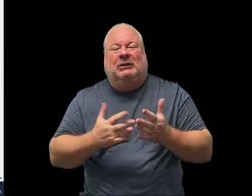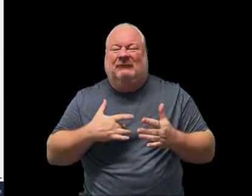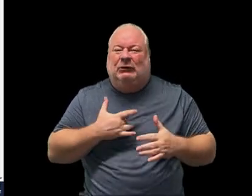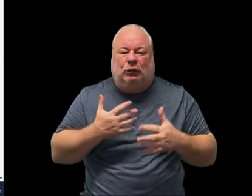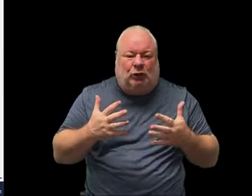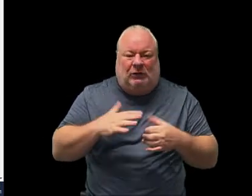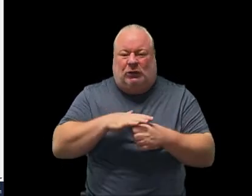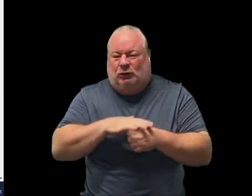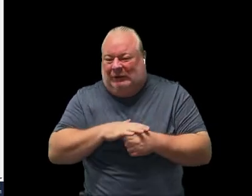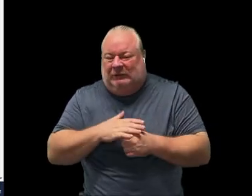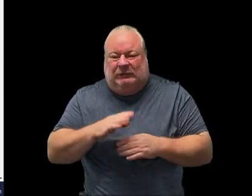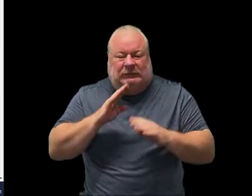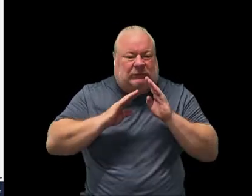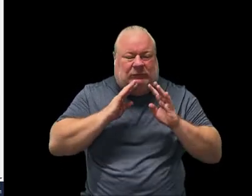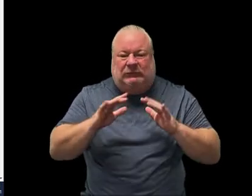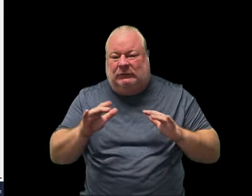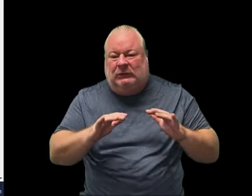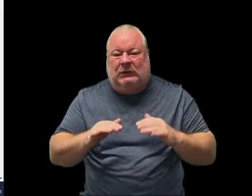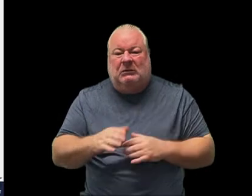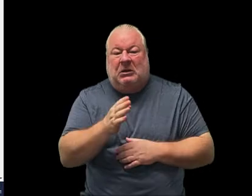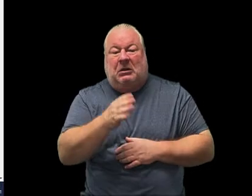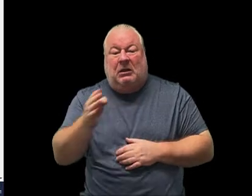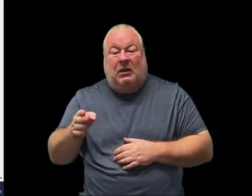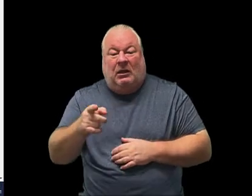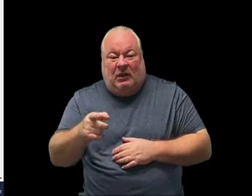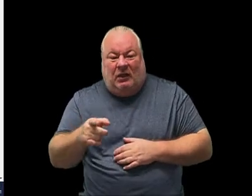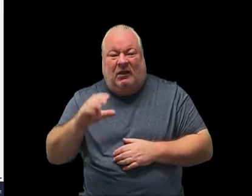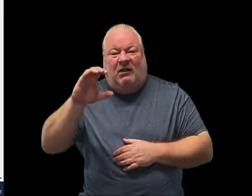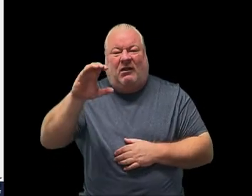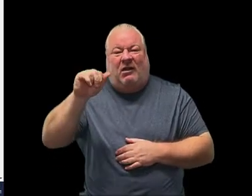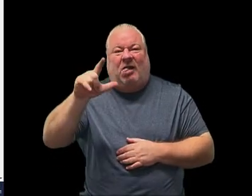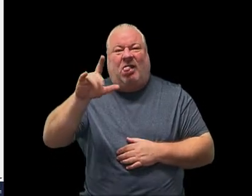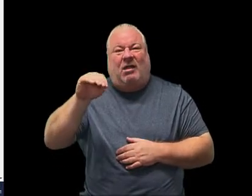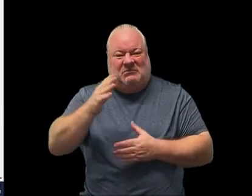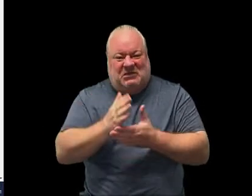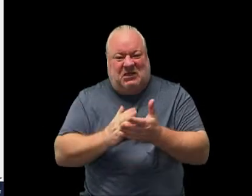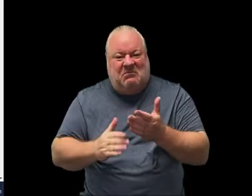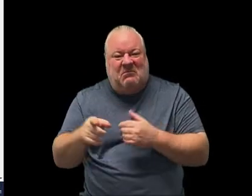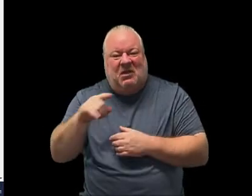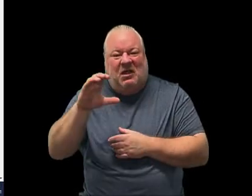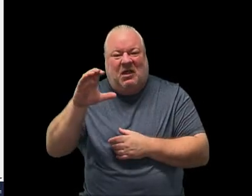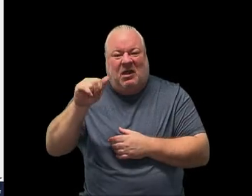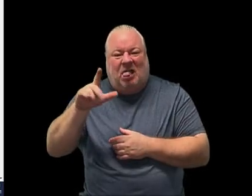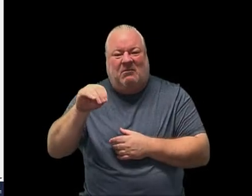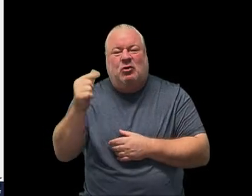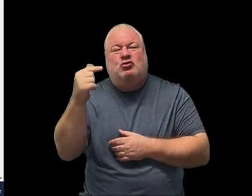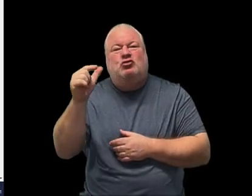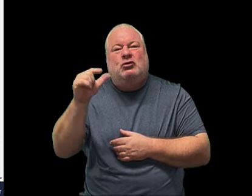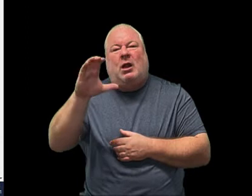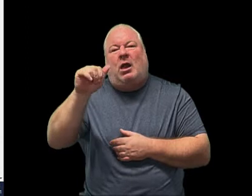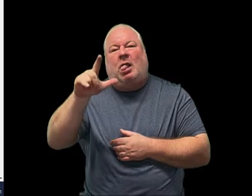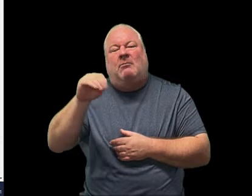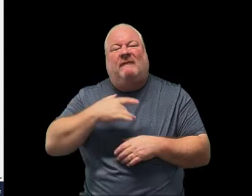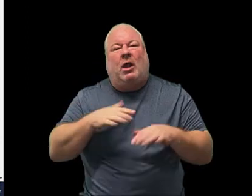a nice, calm day. Love to hear that and see that. But I also am very